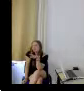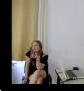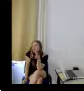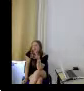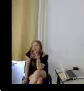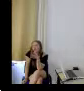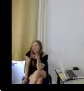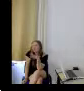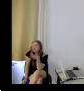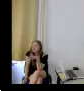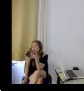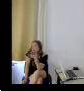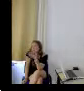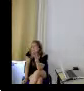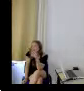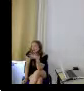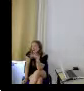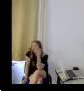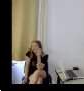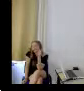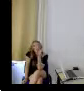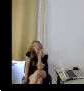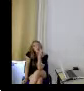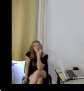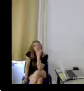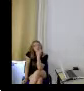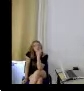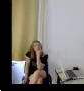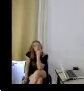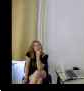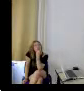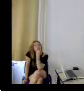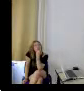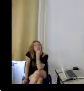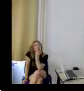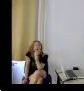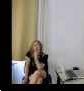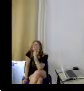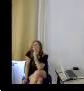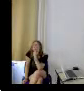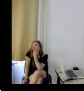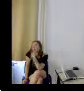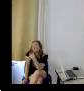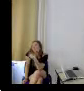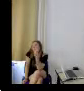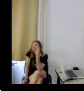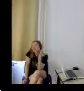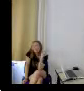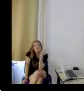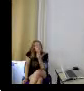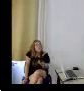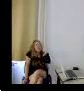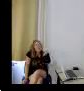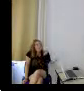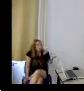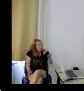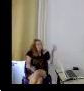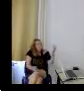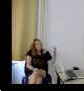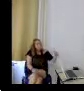is quite similar to Črna. And it's, I think, also quite similar to Macedonia. think, you know, also the emphasizing